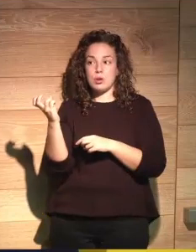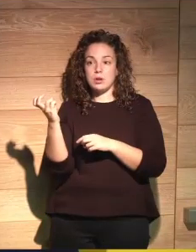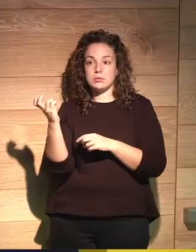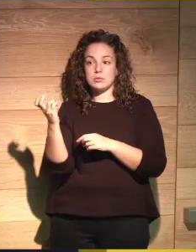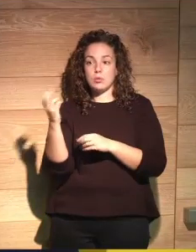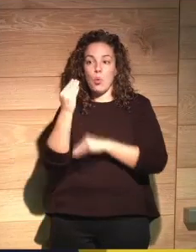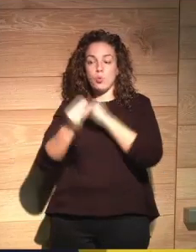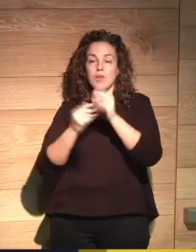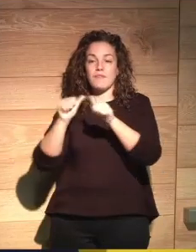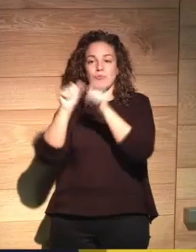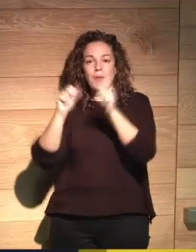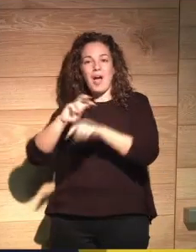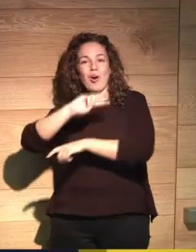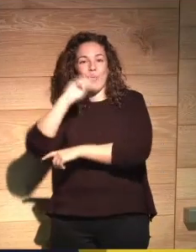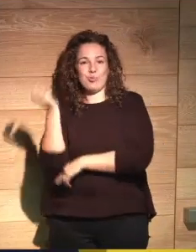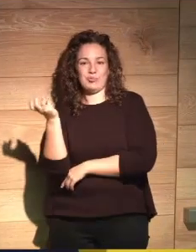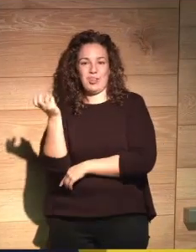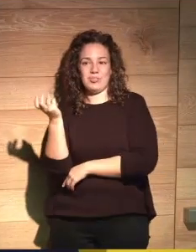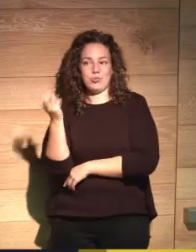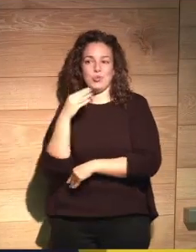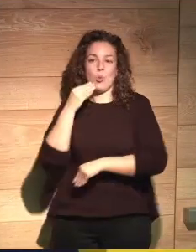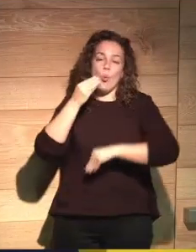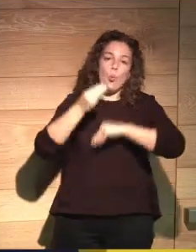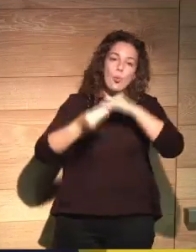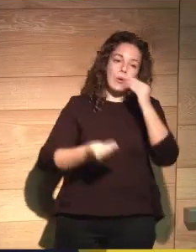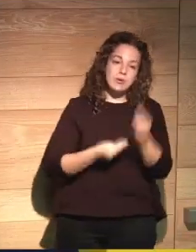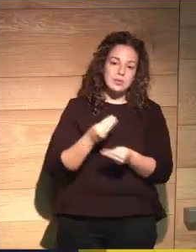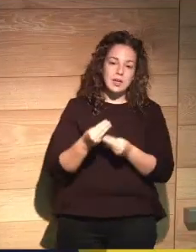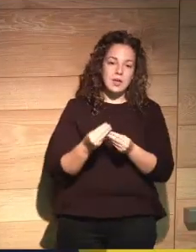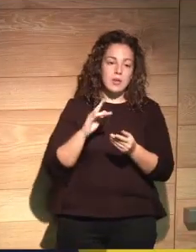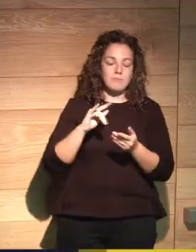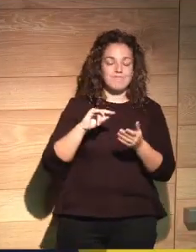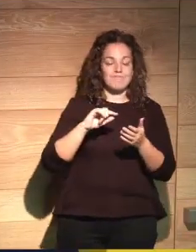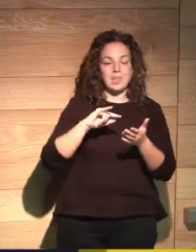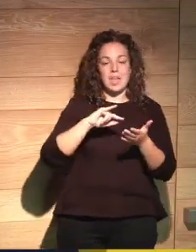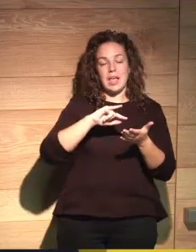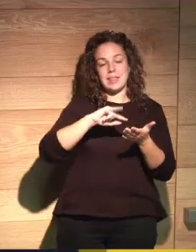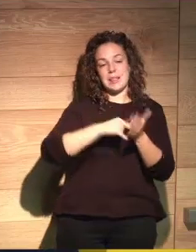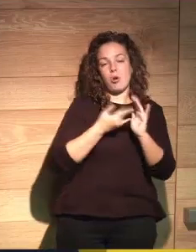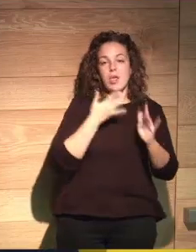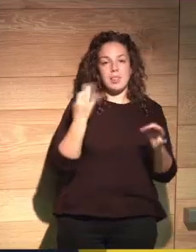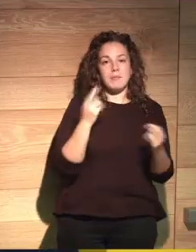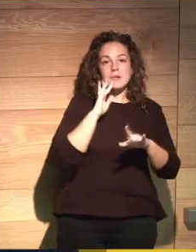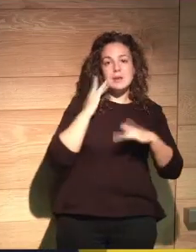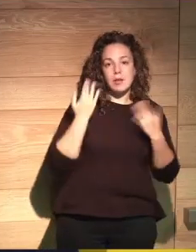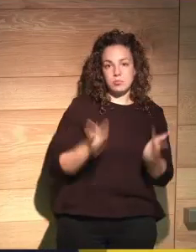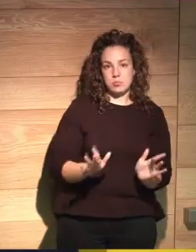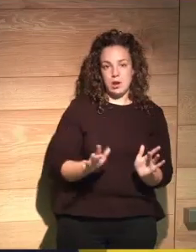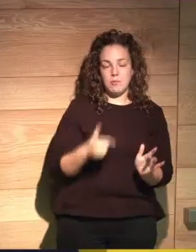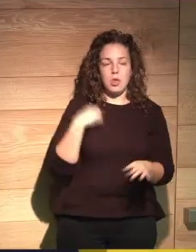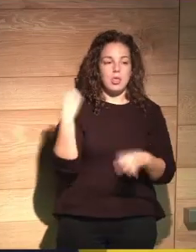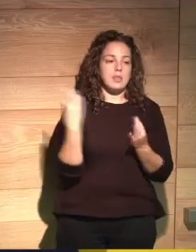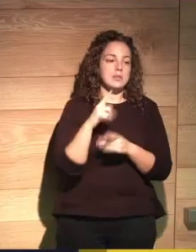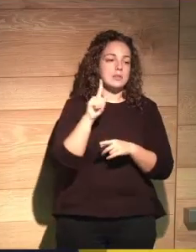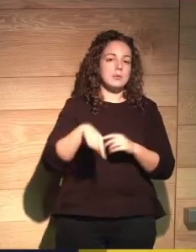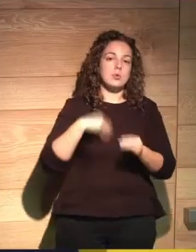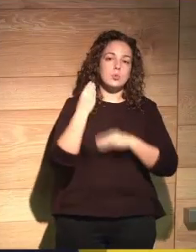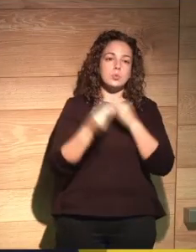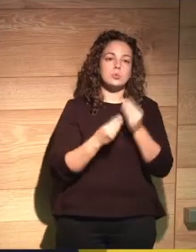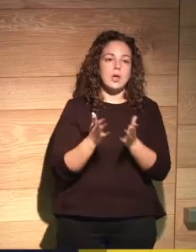then there are different forces that use technology in a negative way, and then these technologies become